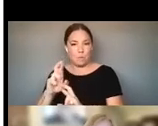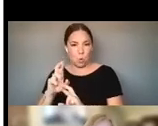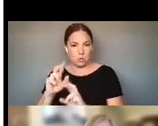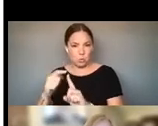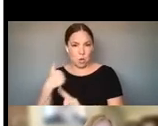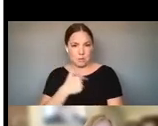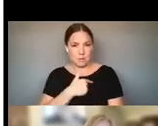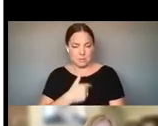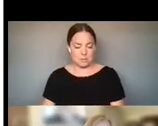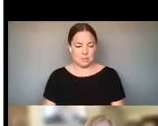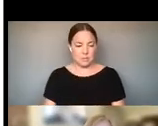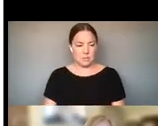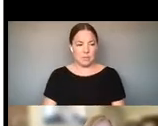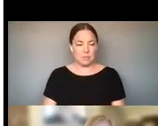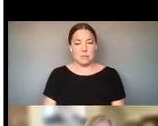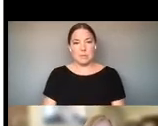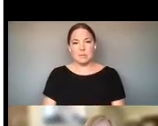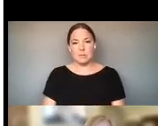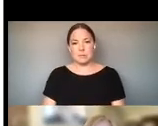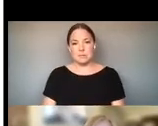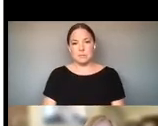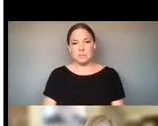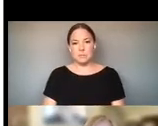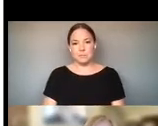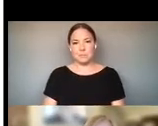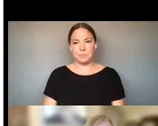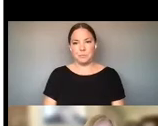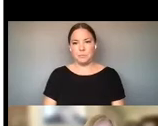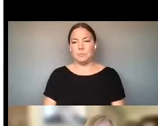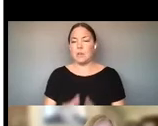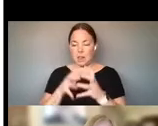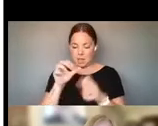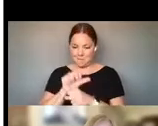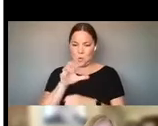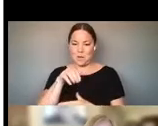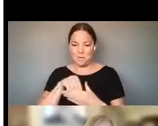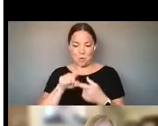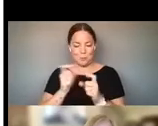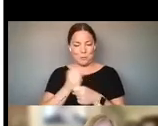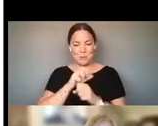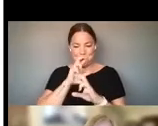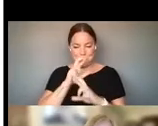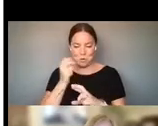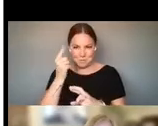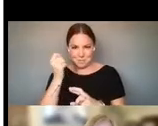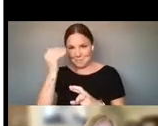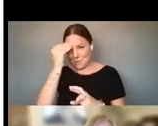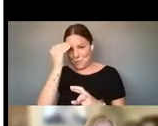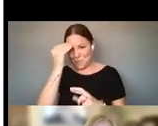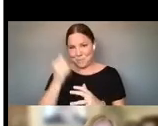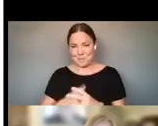we know that there is work involved in creating those reports. So